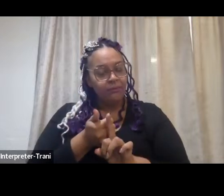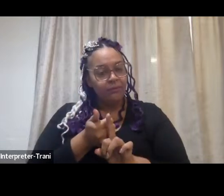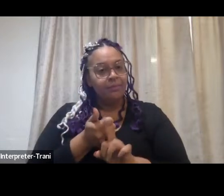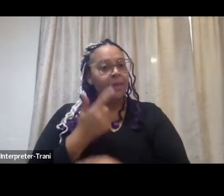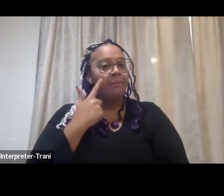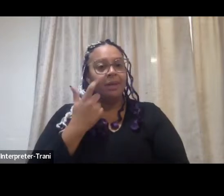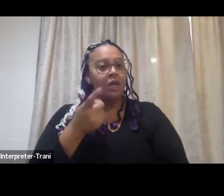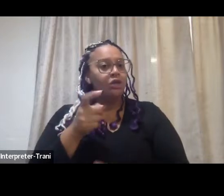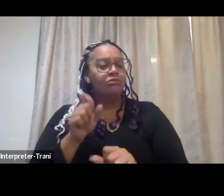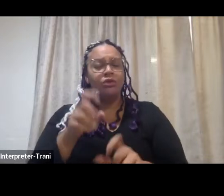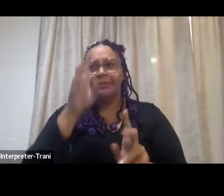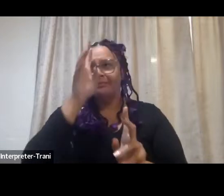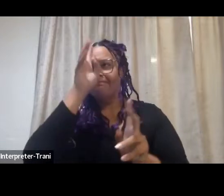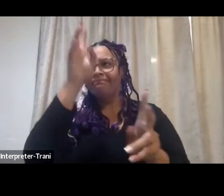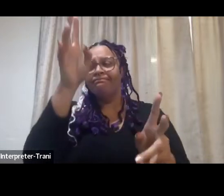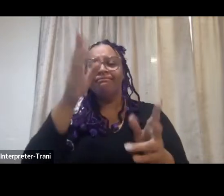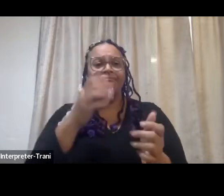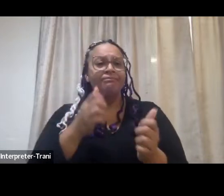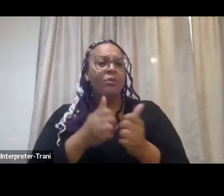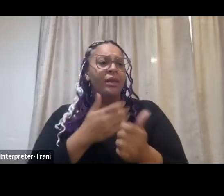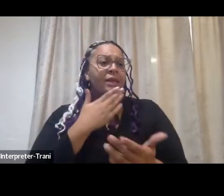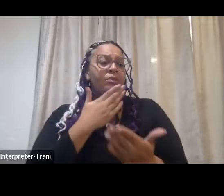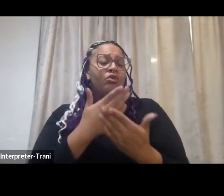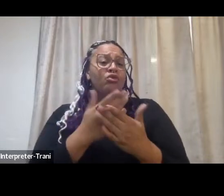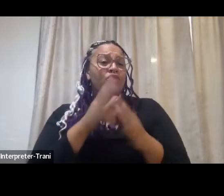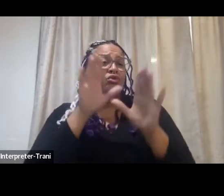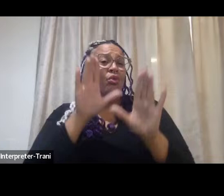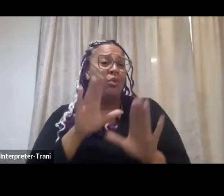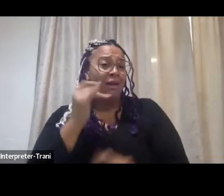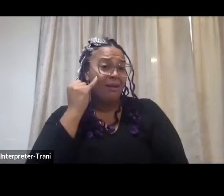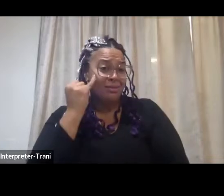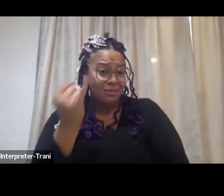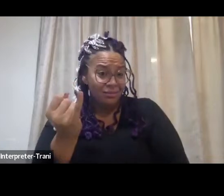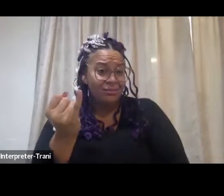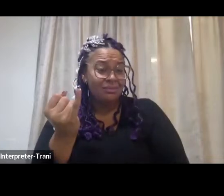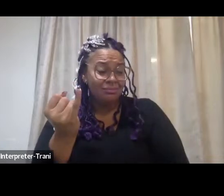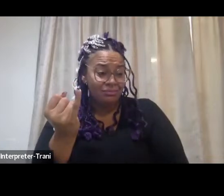because you can come up with some really, really fantastic ideas.